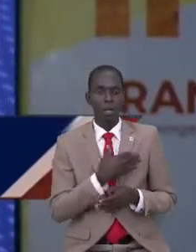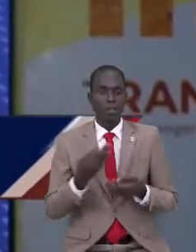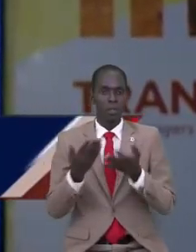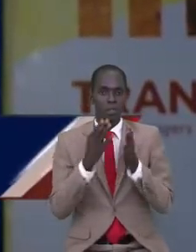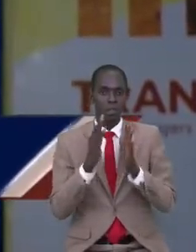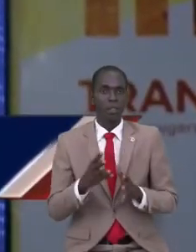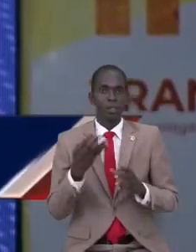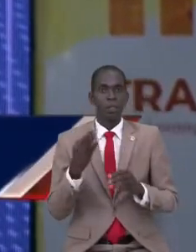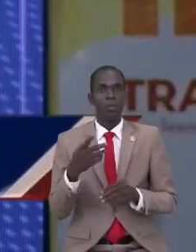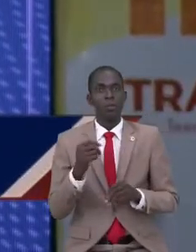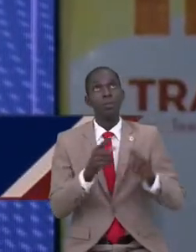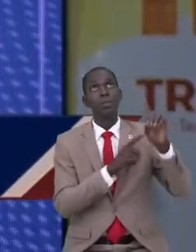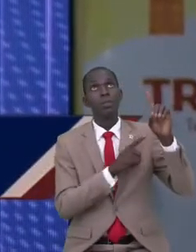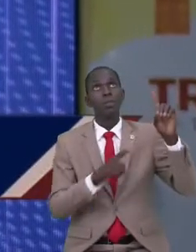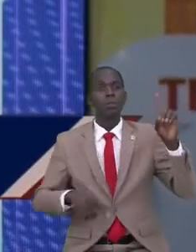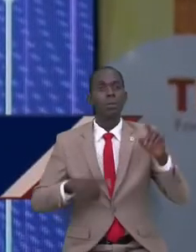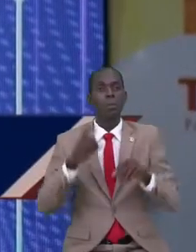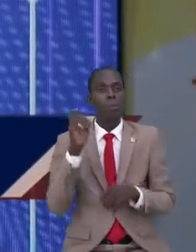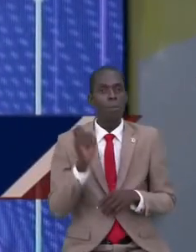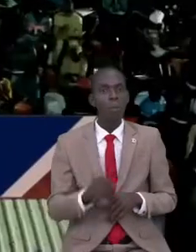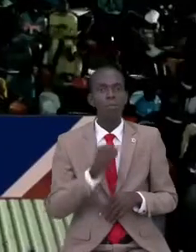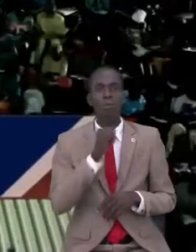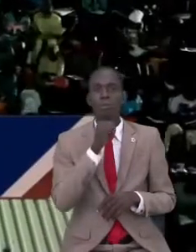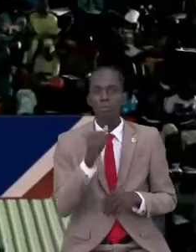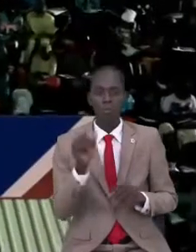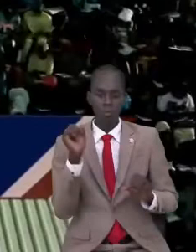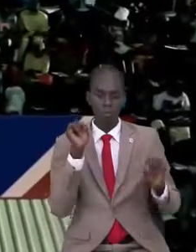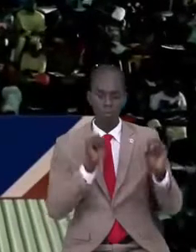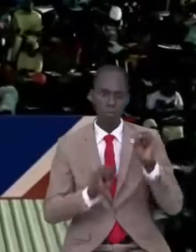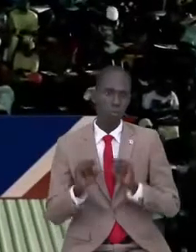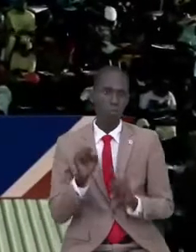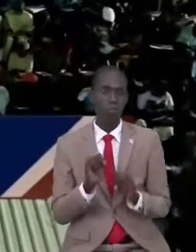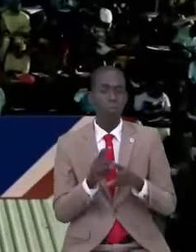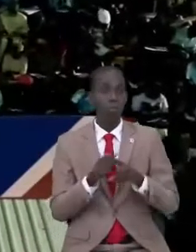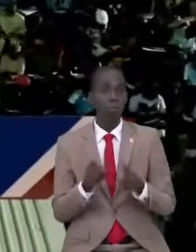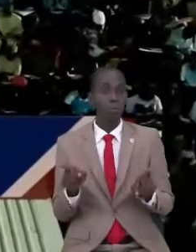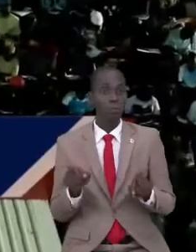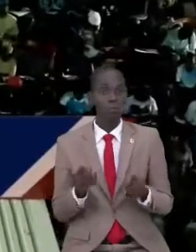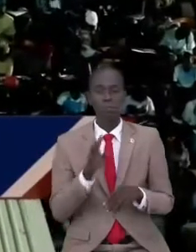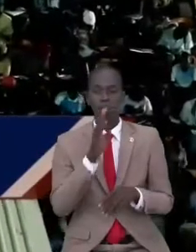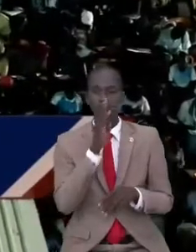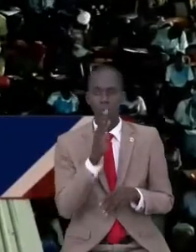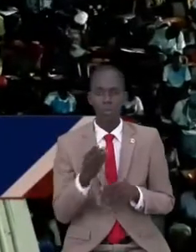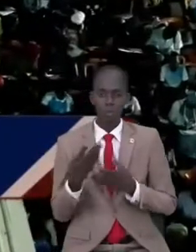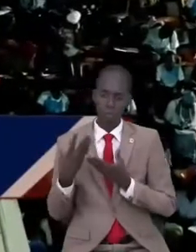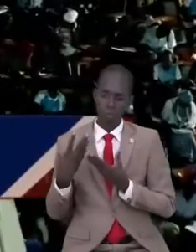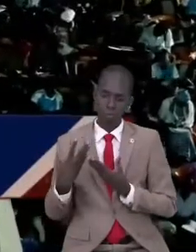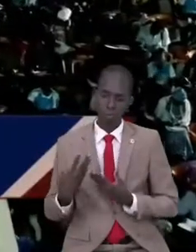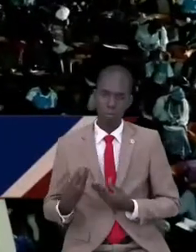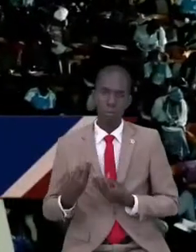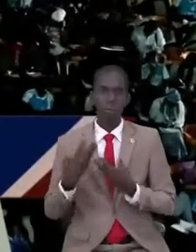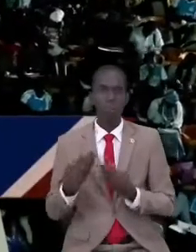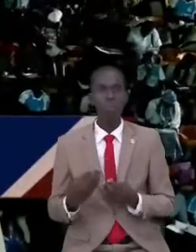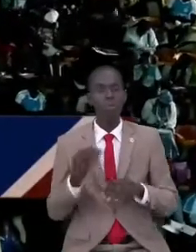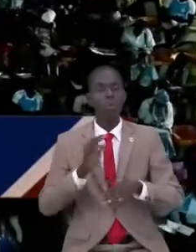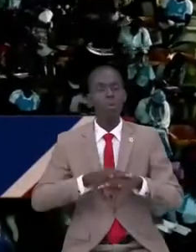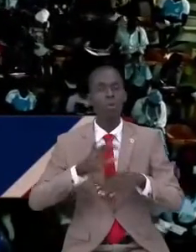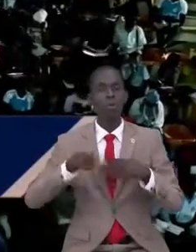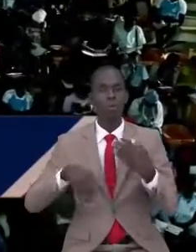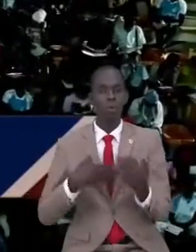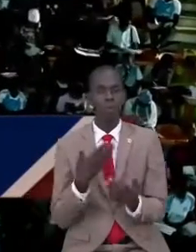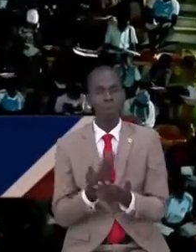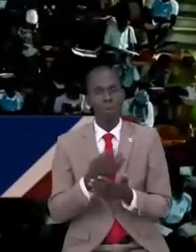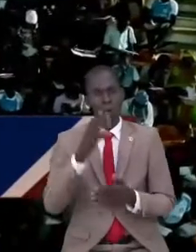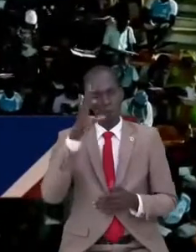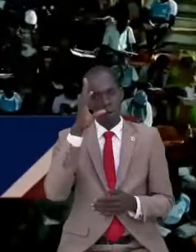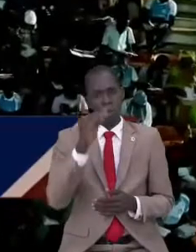the Lord must not strive, but be gentle to all men, apt